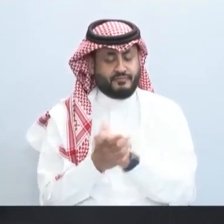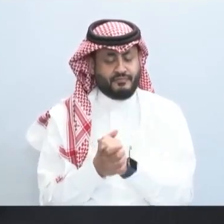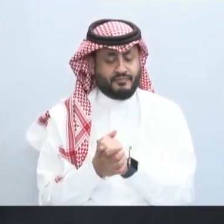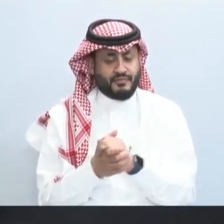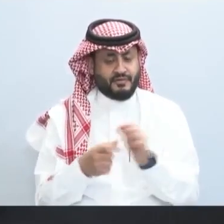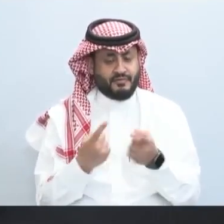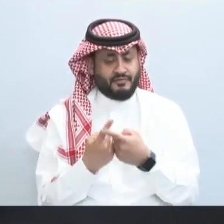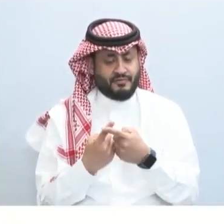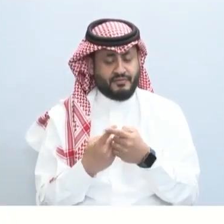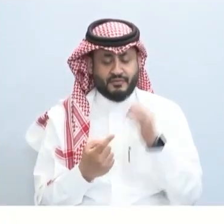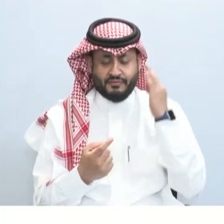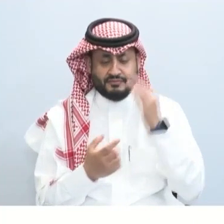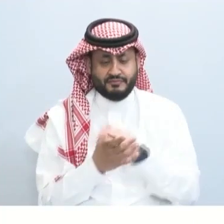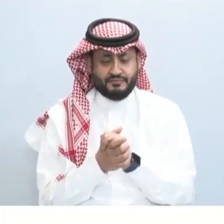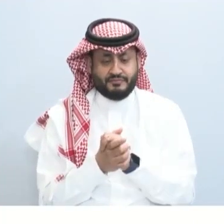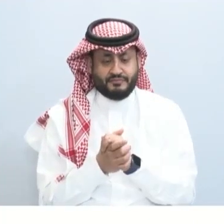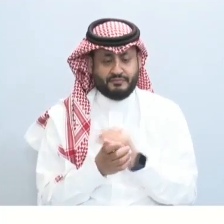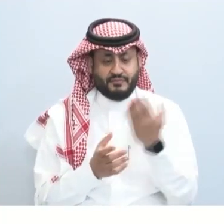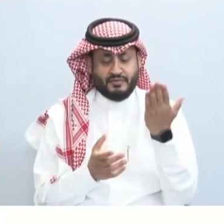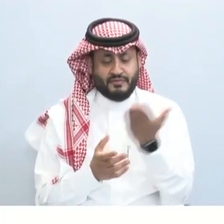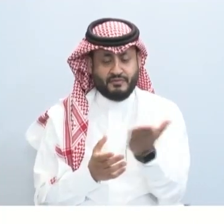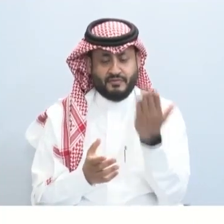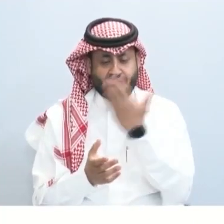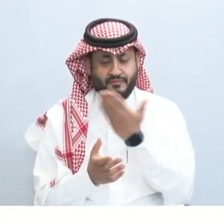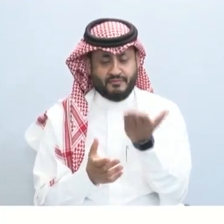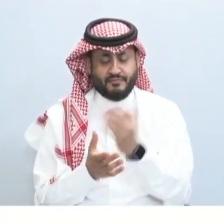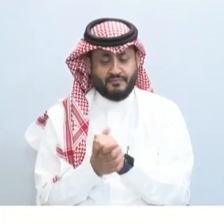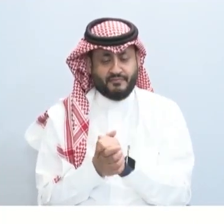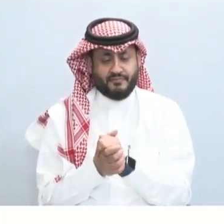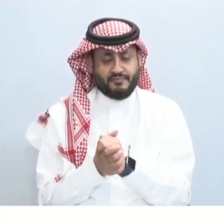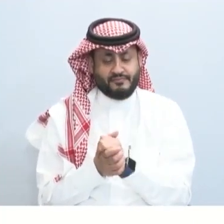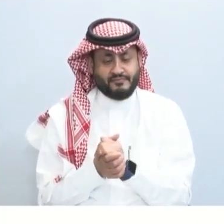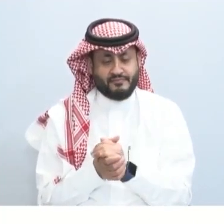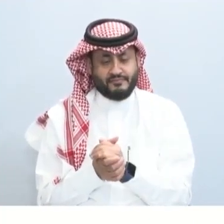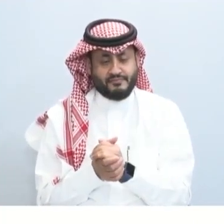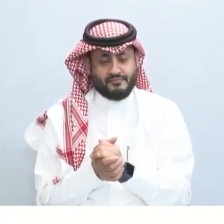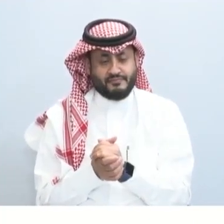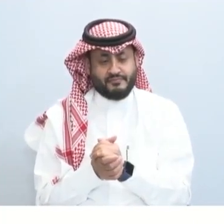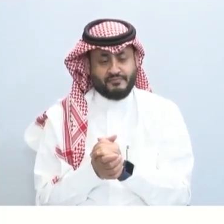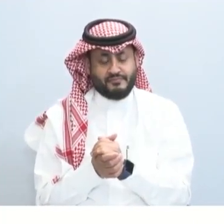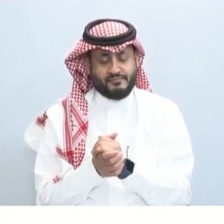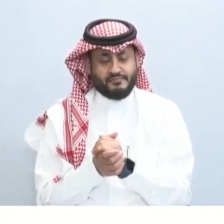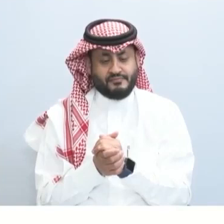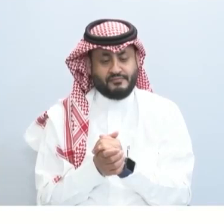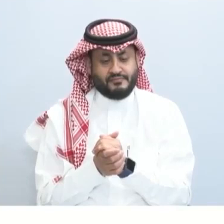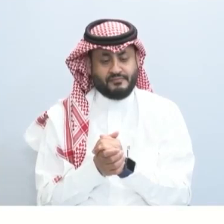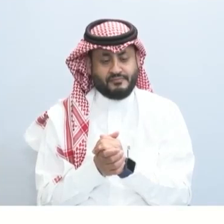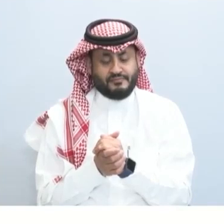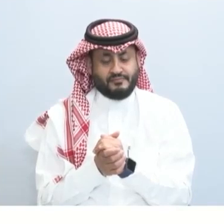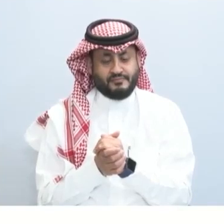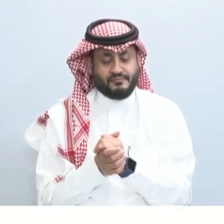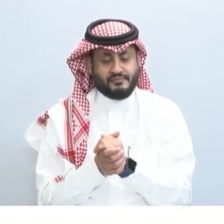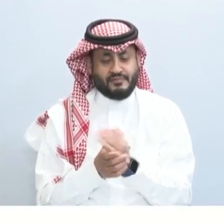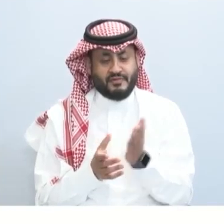the answers or the words we have in this table, and then we can continue